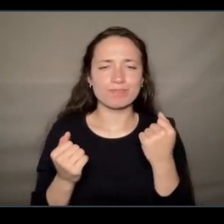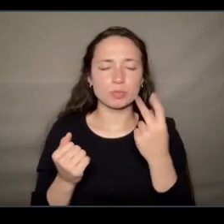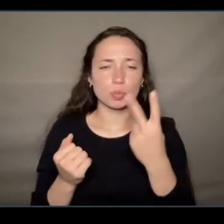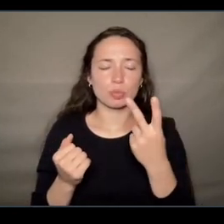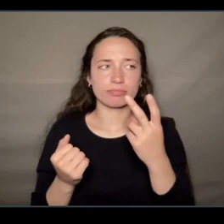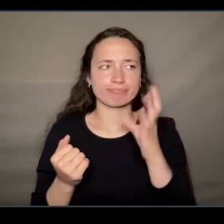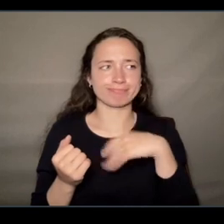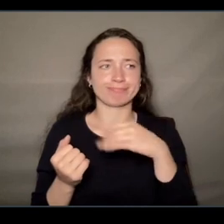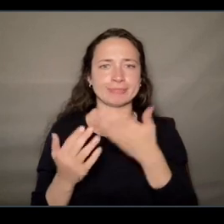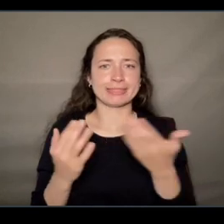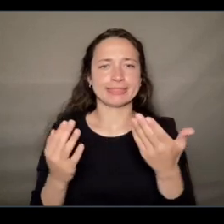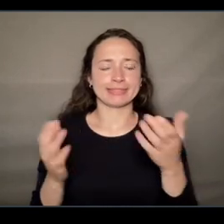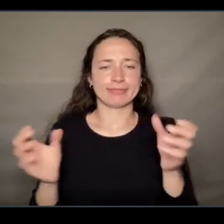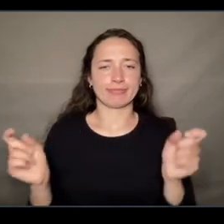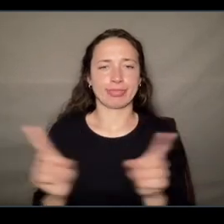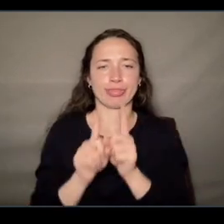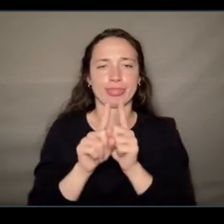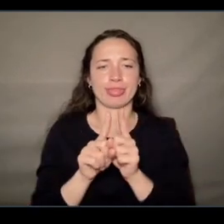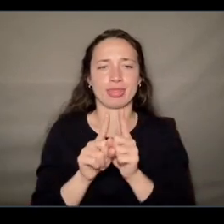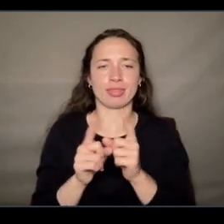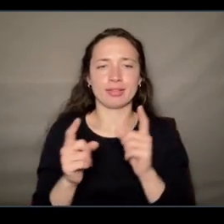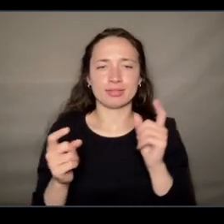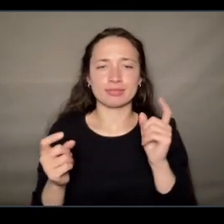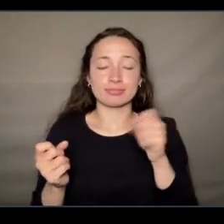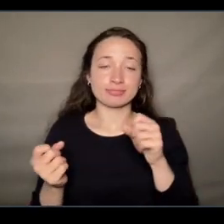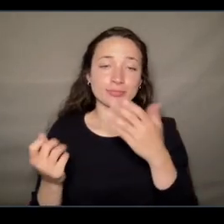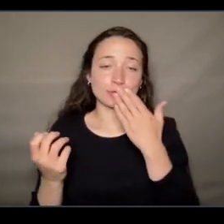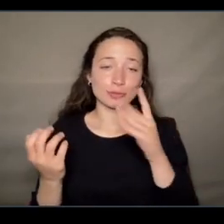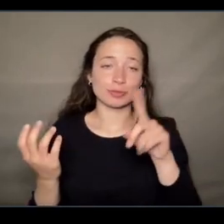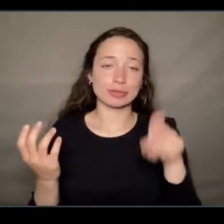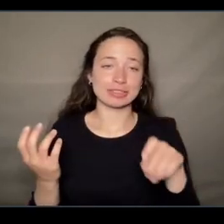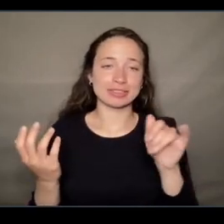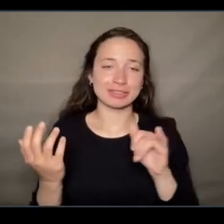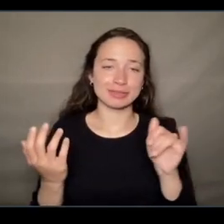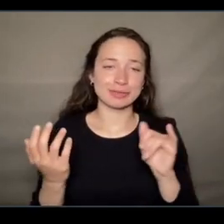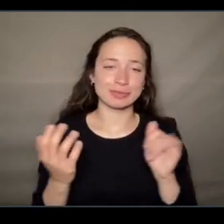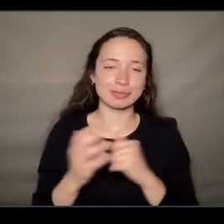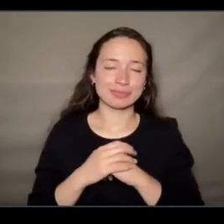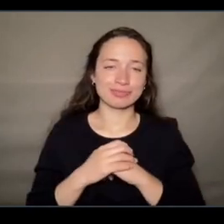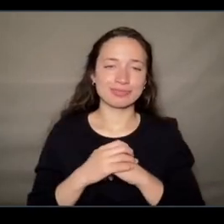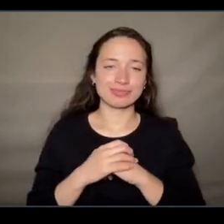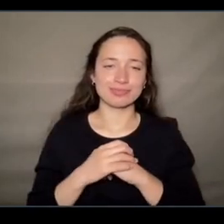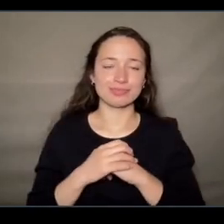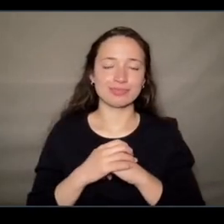Two unlikely things together. So yes, it's a good question too.